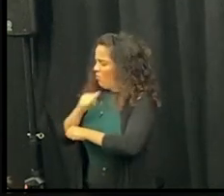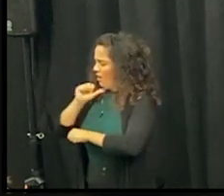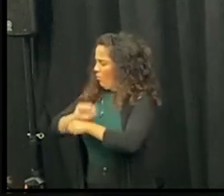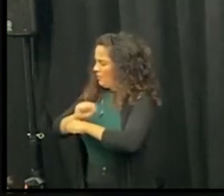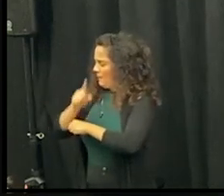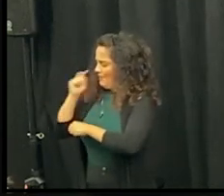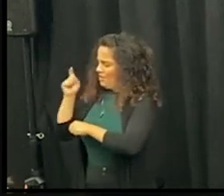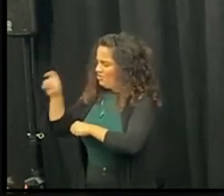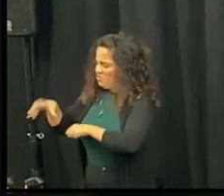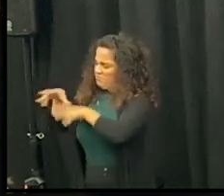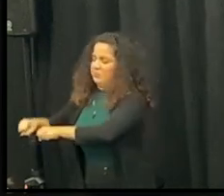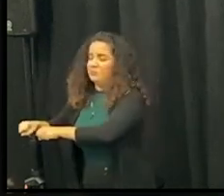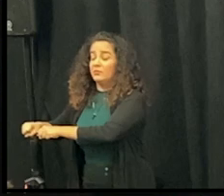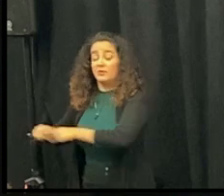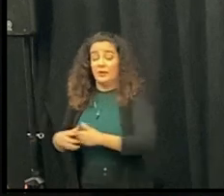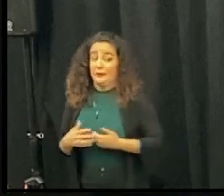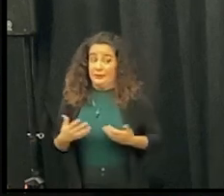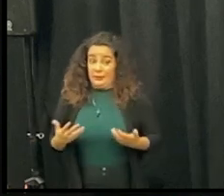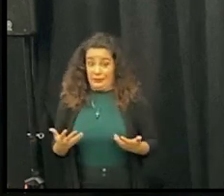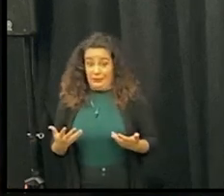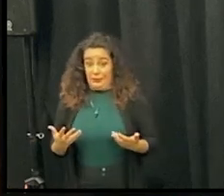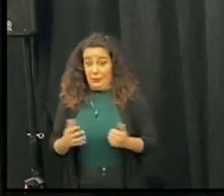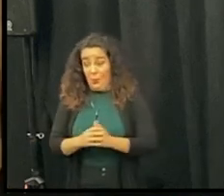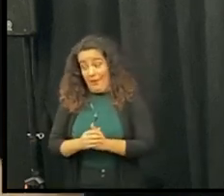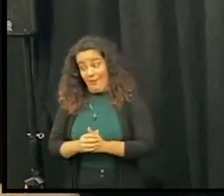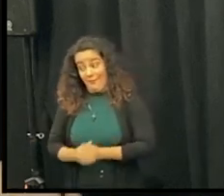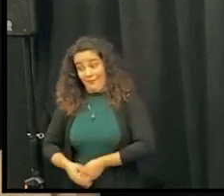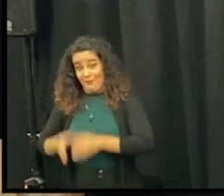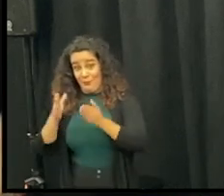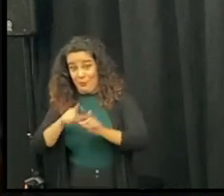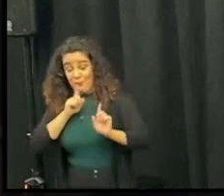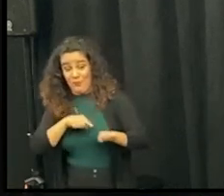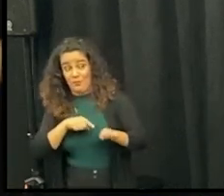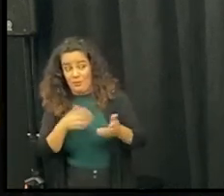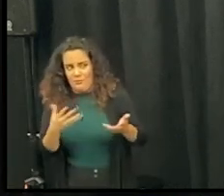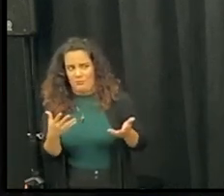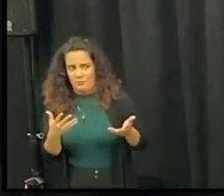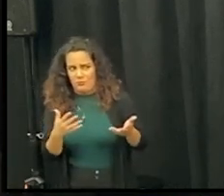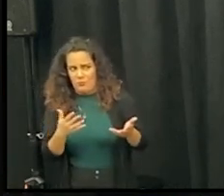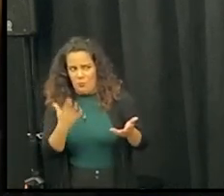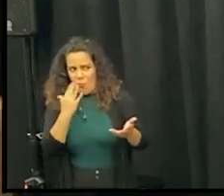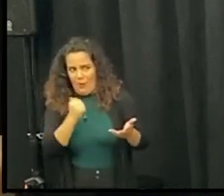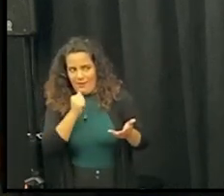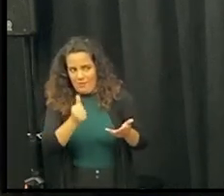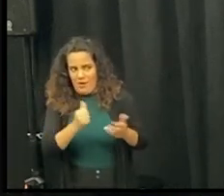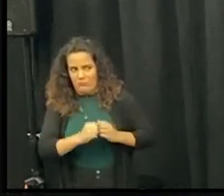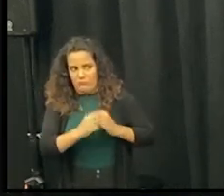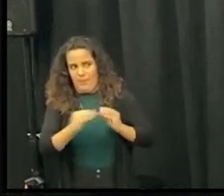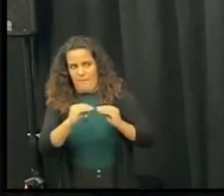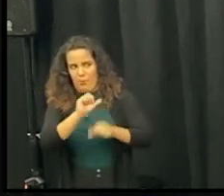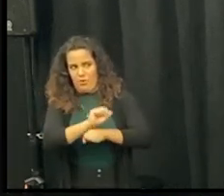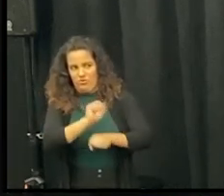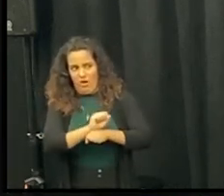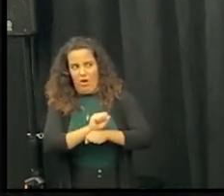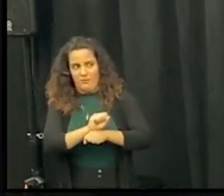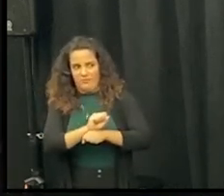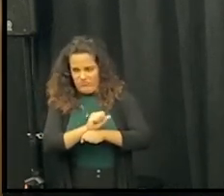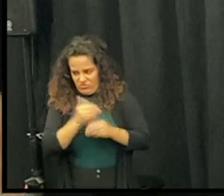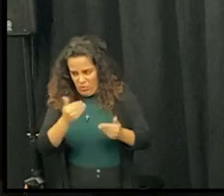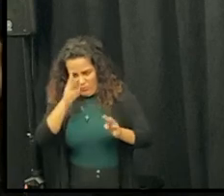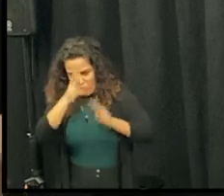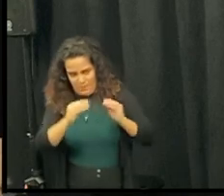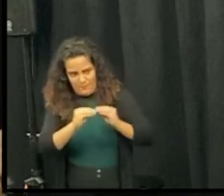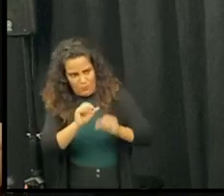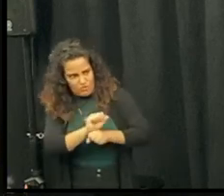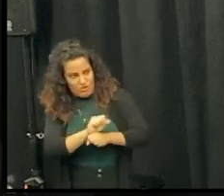taking our jobs. Mossy's response was like, what if there just are more jobs? What if we come at it from an abundance mindset? And the